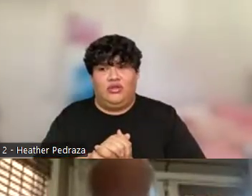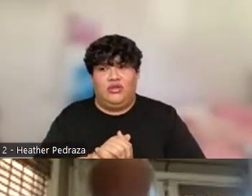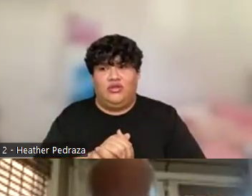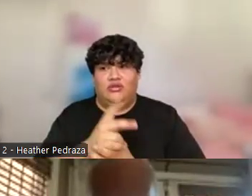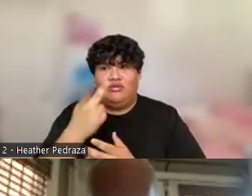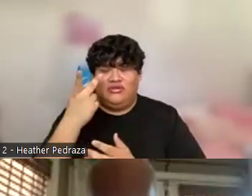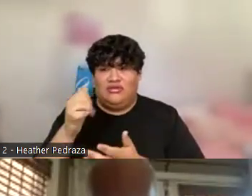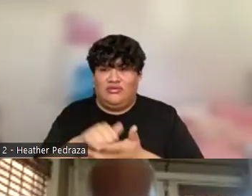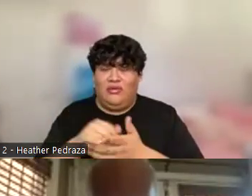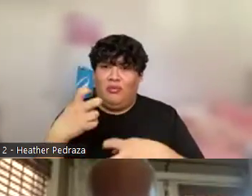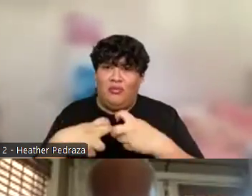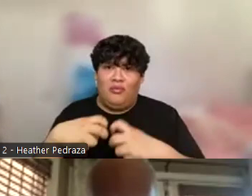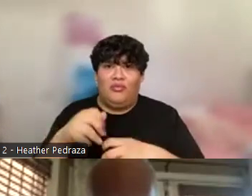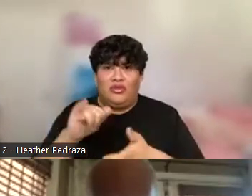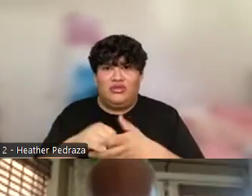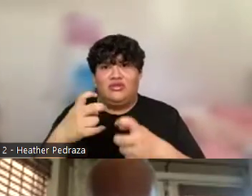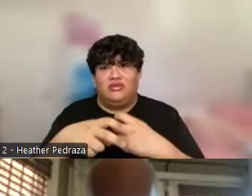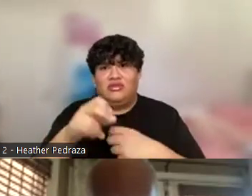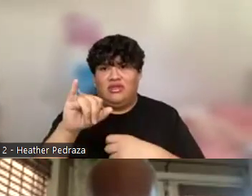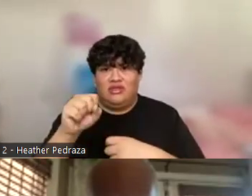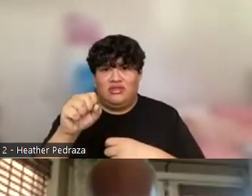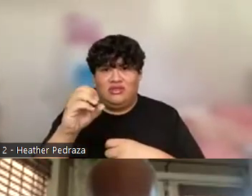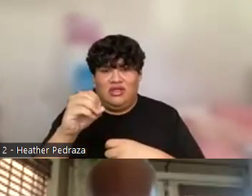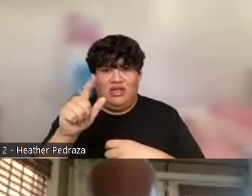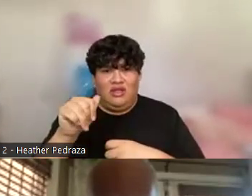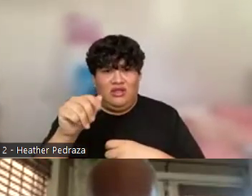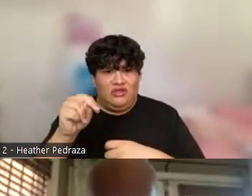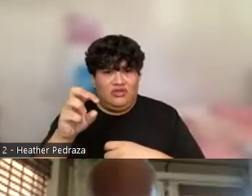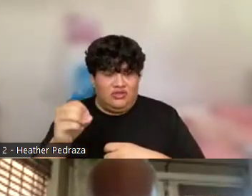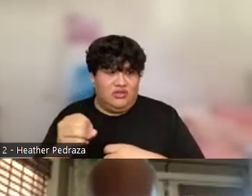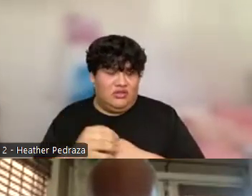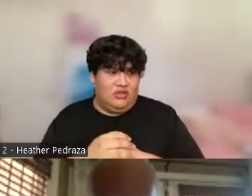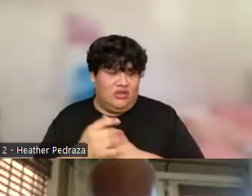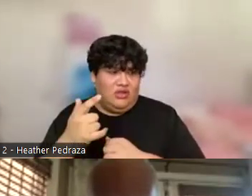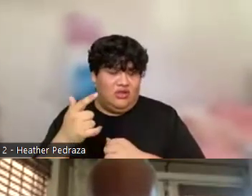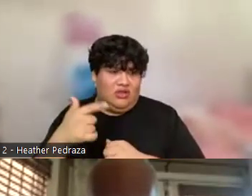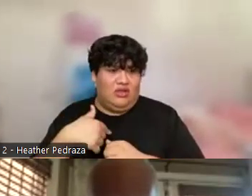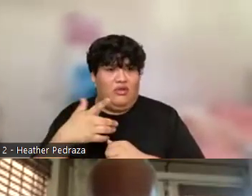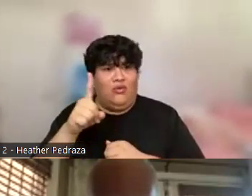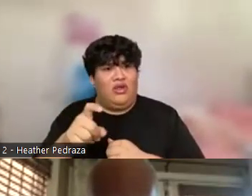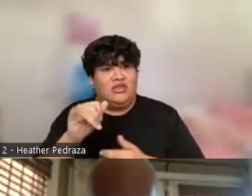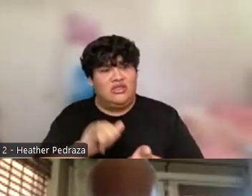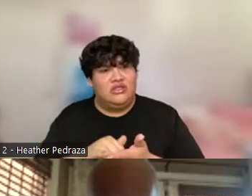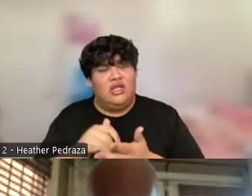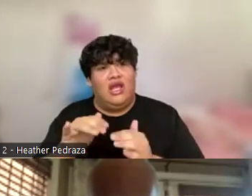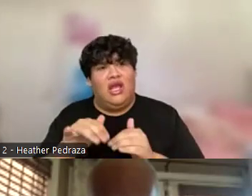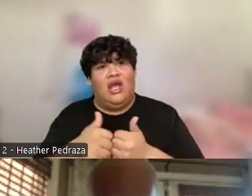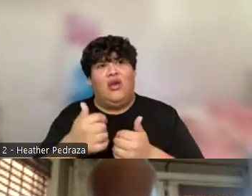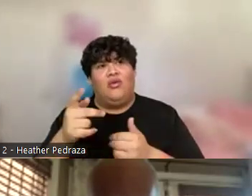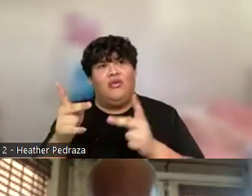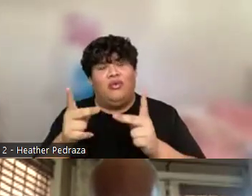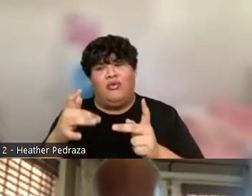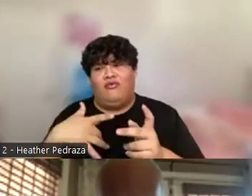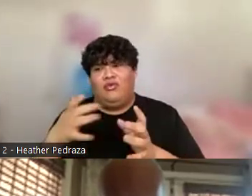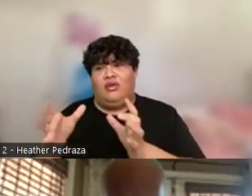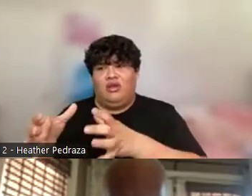the solution is going to have to involve legislation. My question is concerning the authority of the coordinating